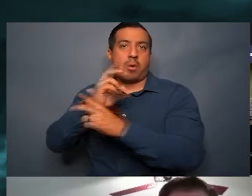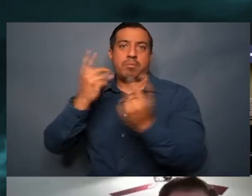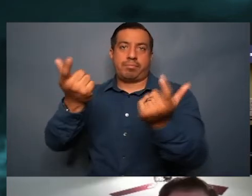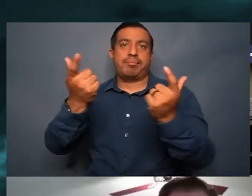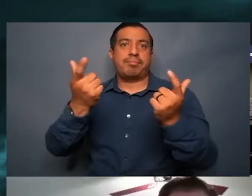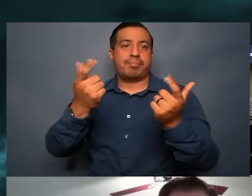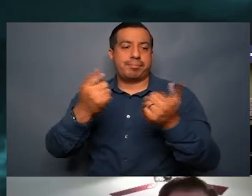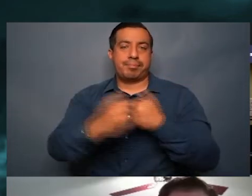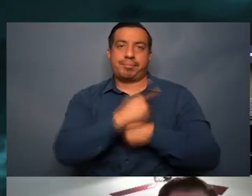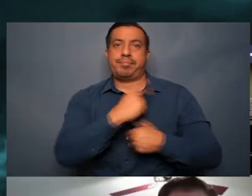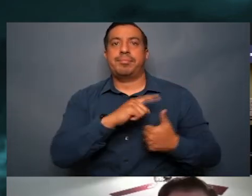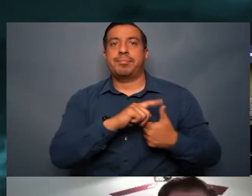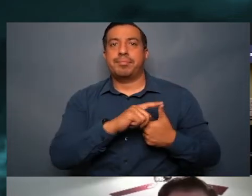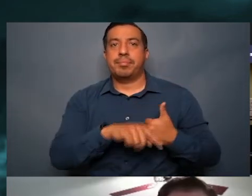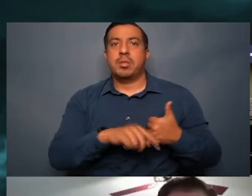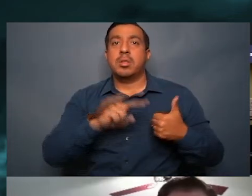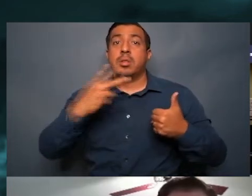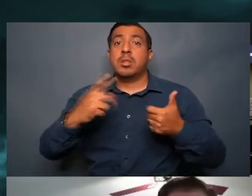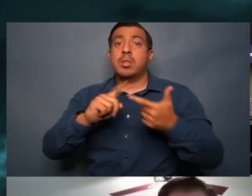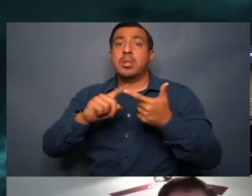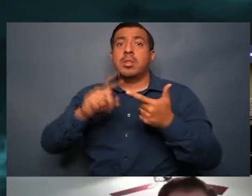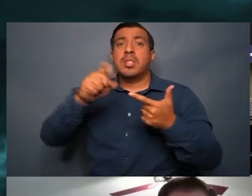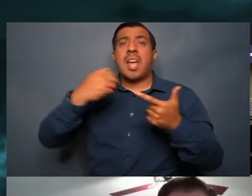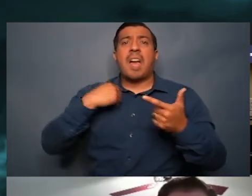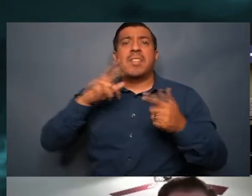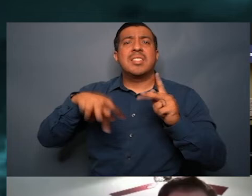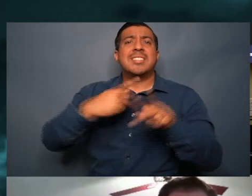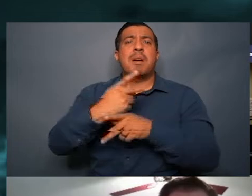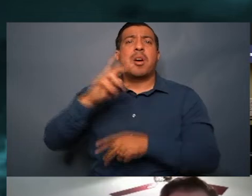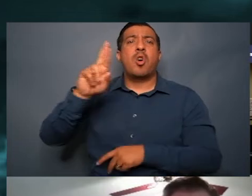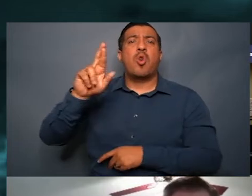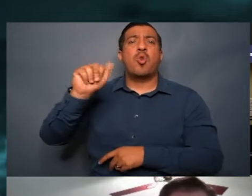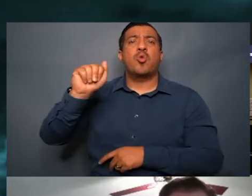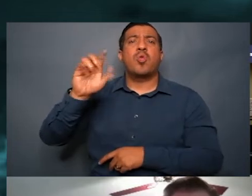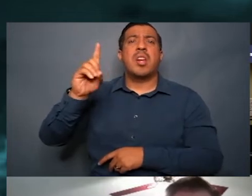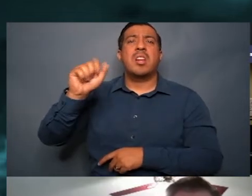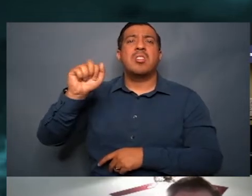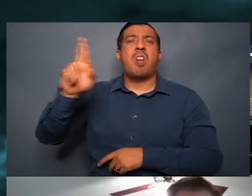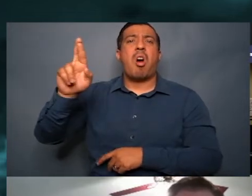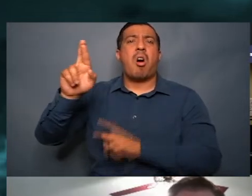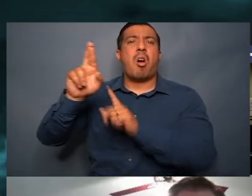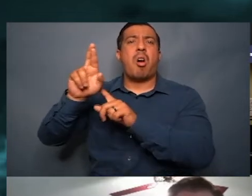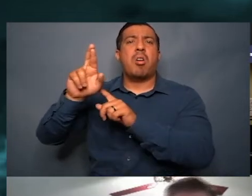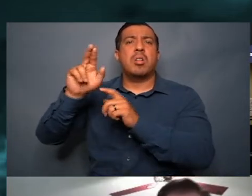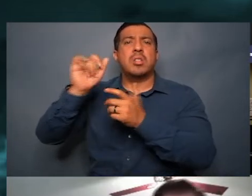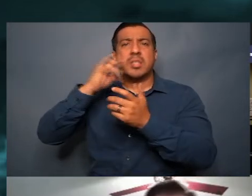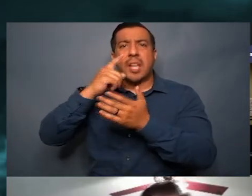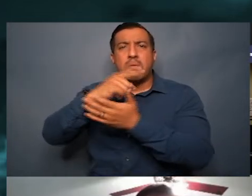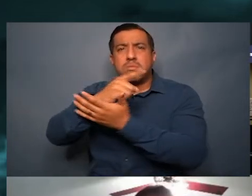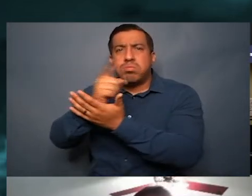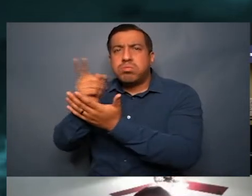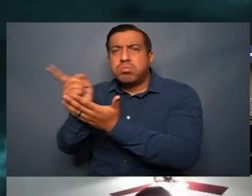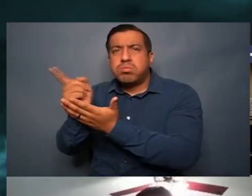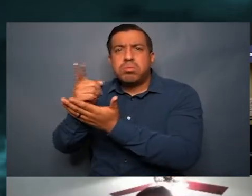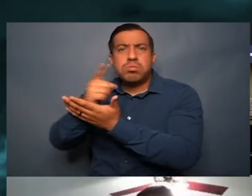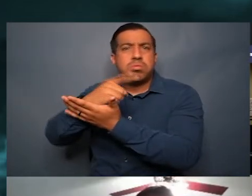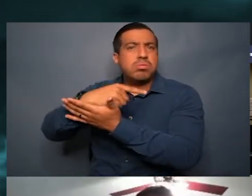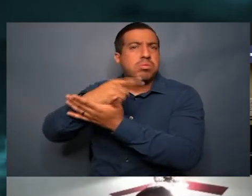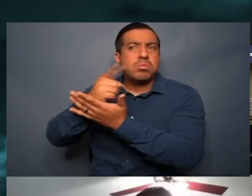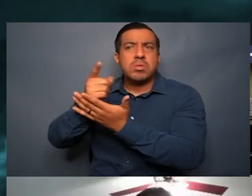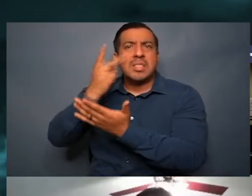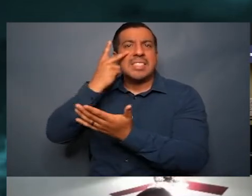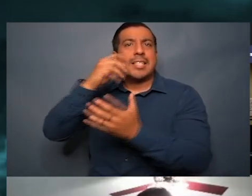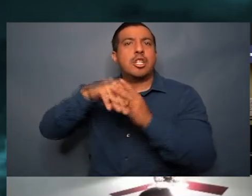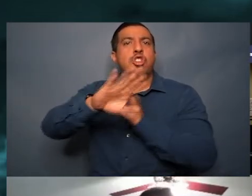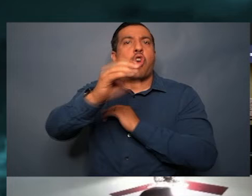immediately. Two, I think you need to be able to have some type of radar on there so you can see it in where your house is, where you live, where your home